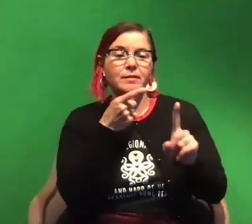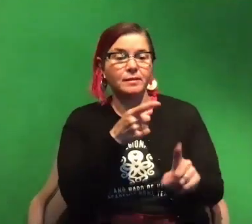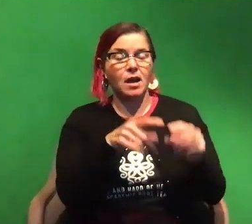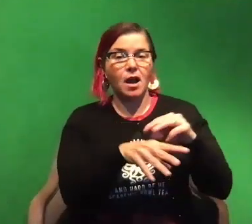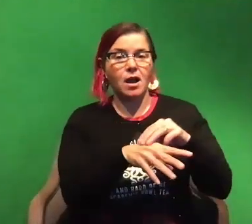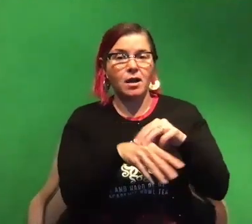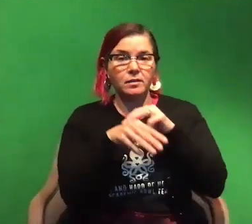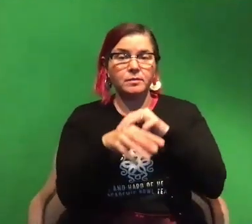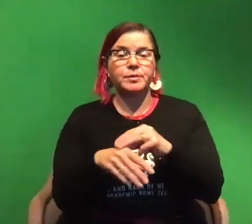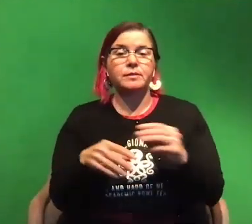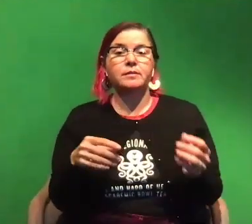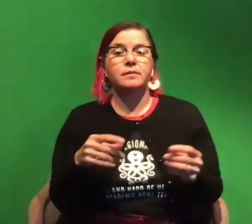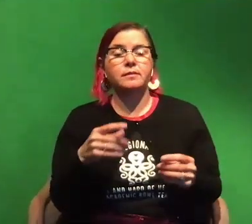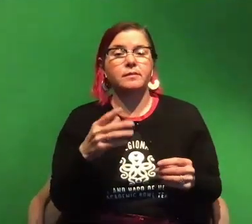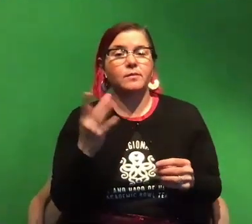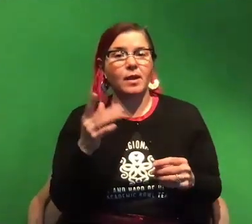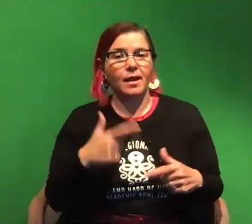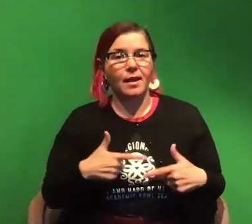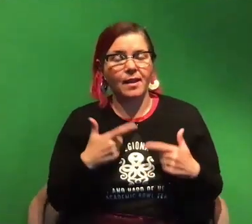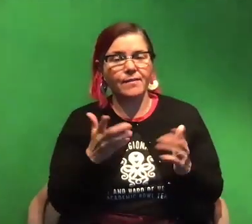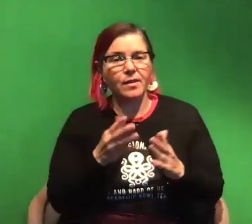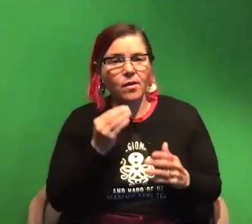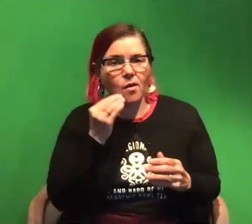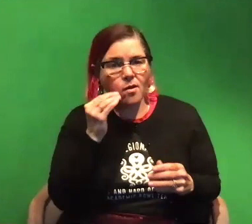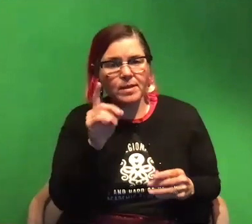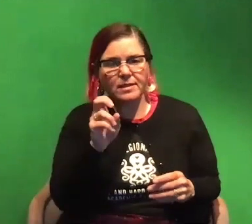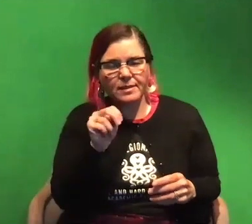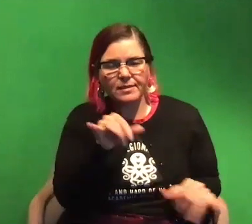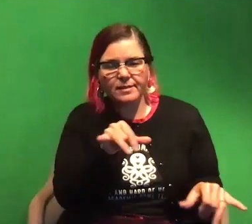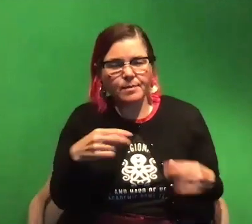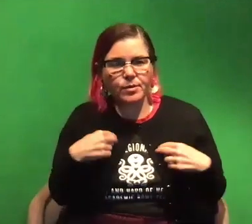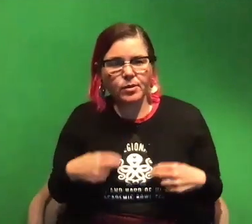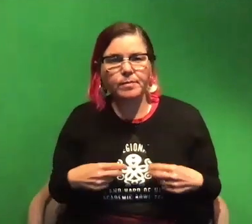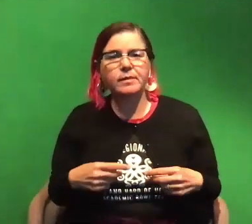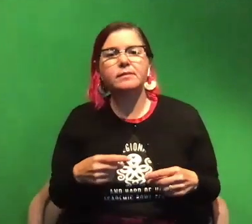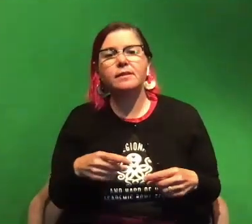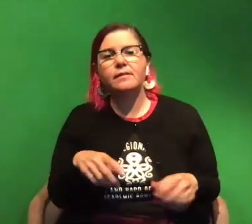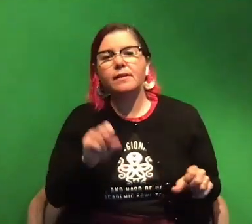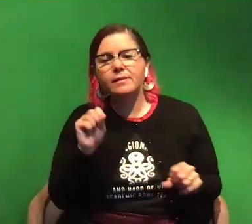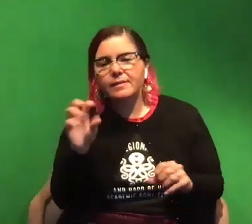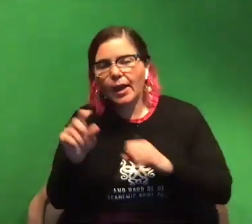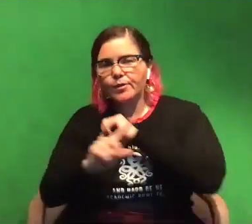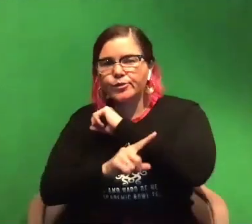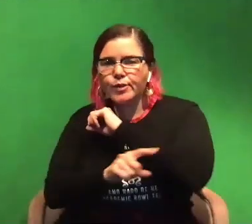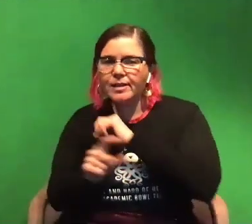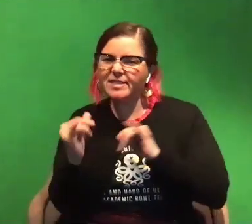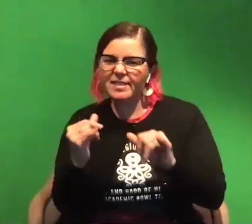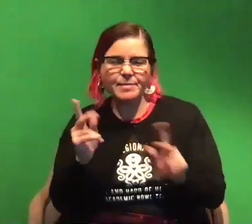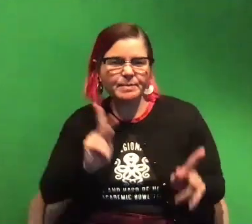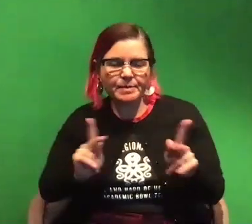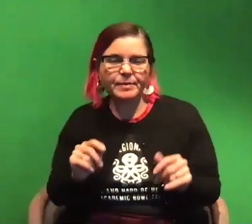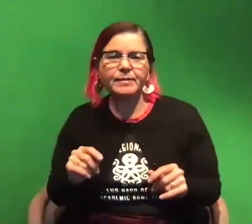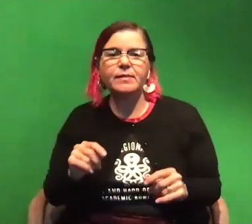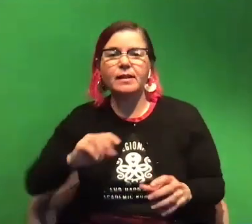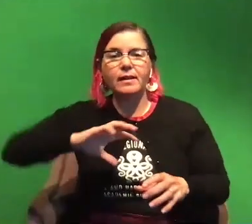octopuses, because they live in little homes, little dens like we do, because they take out the trash like we do, because they can